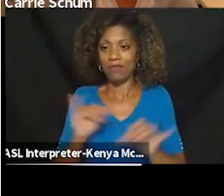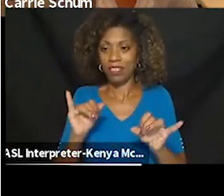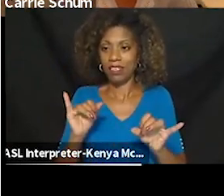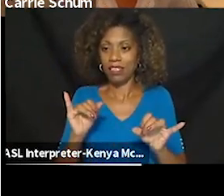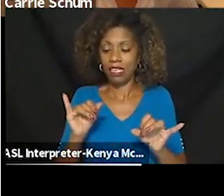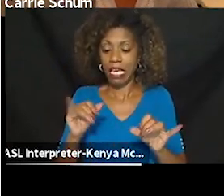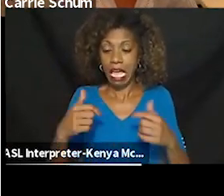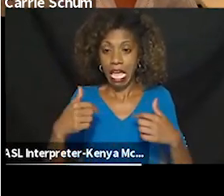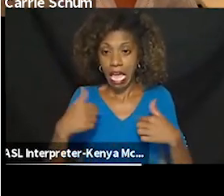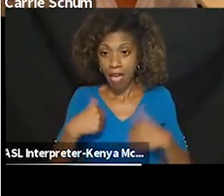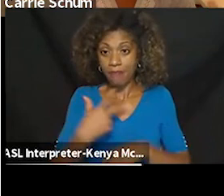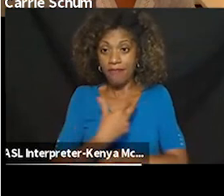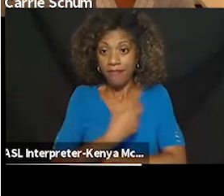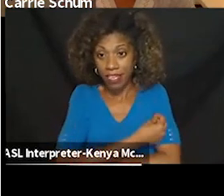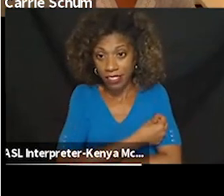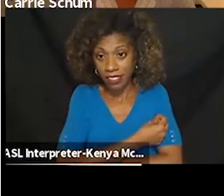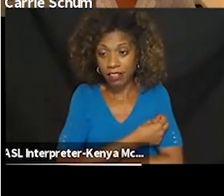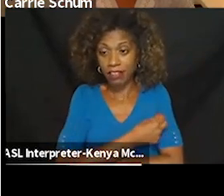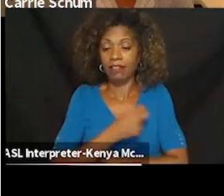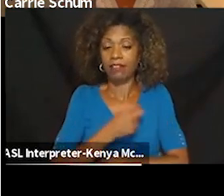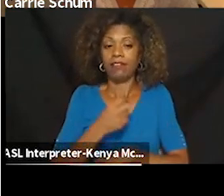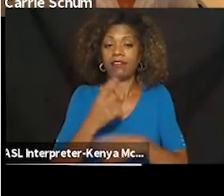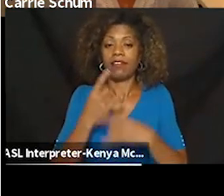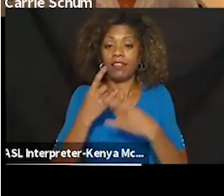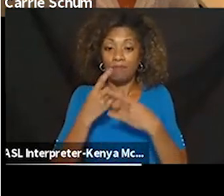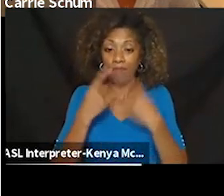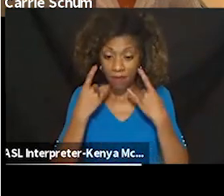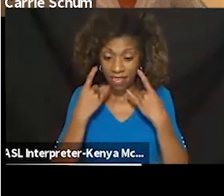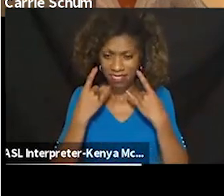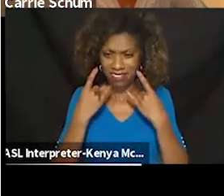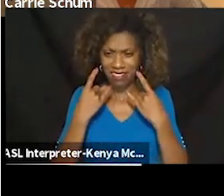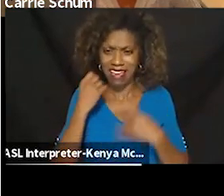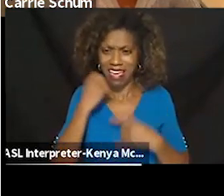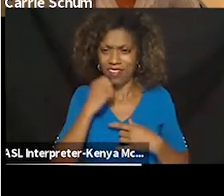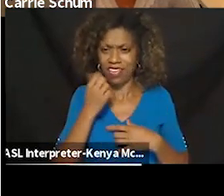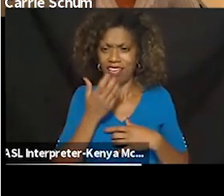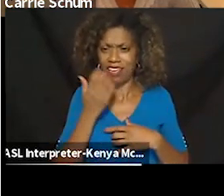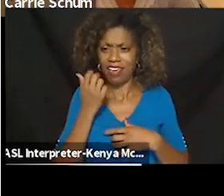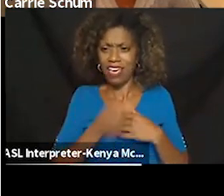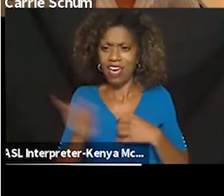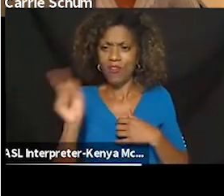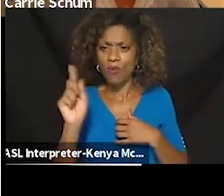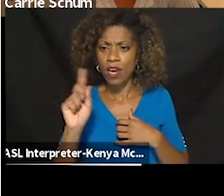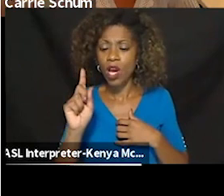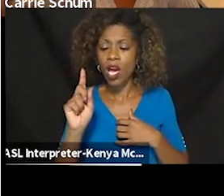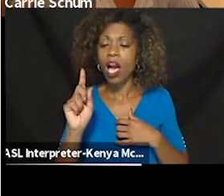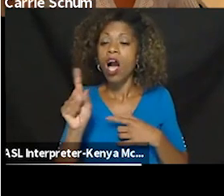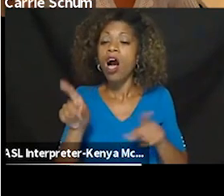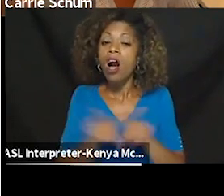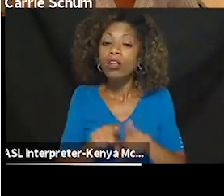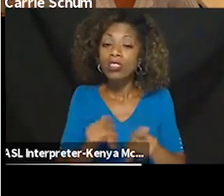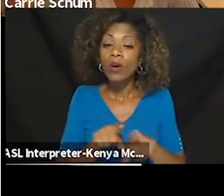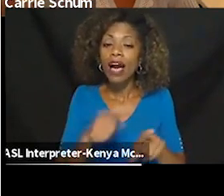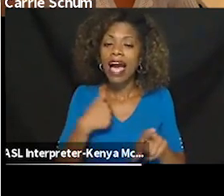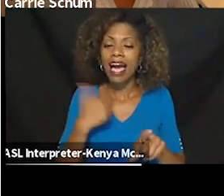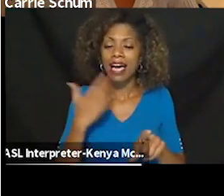mask everywhere now because it's the law. I'm in DC right now, but also because there are people who that protects. And as annoying as it is on